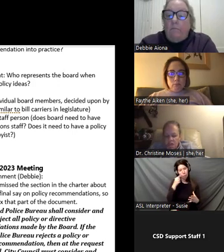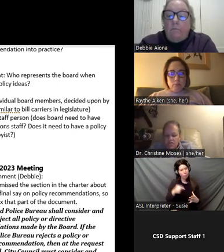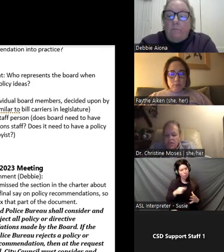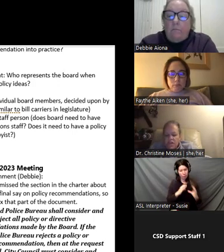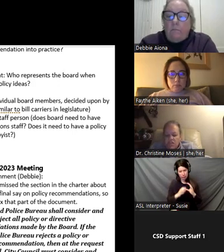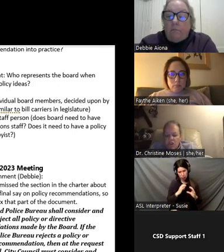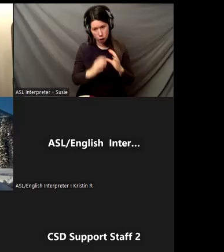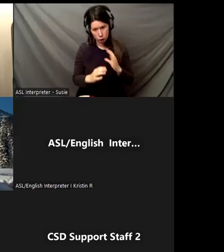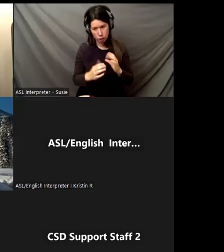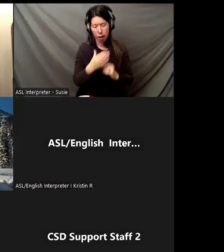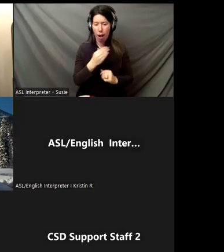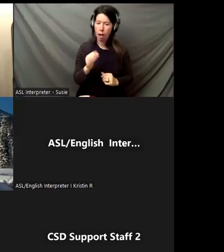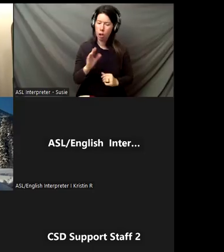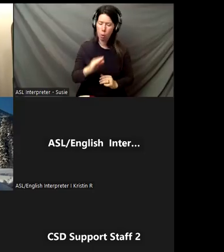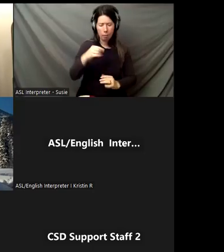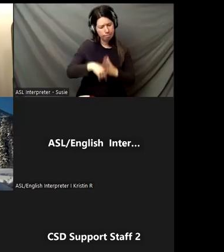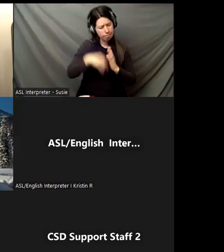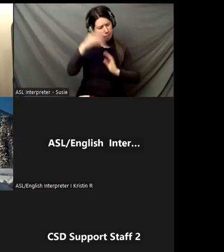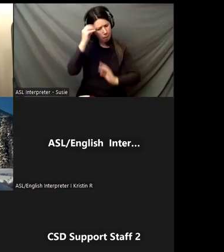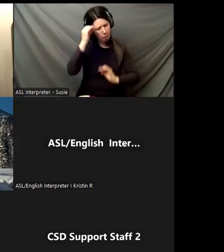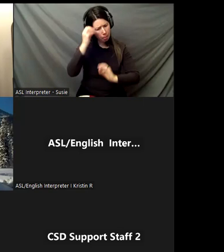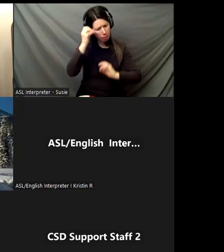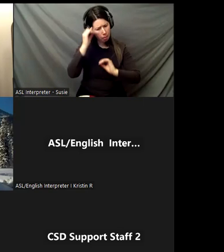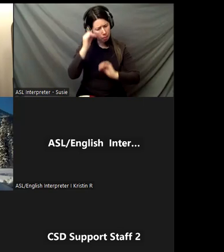conversation and for the thoughtfulness that's been brought